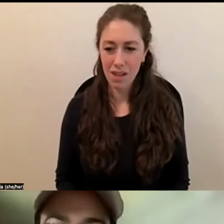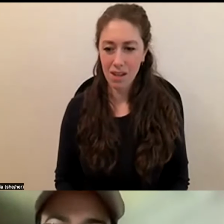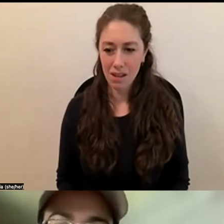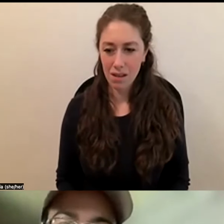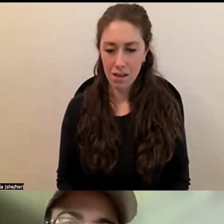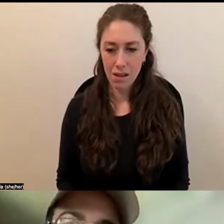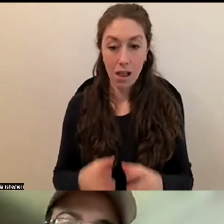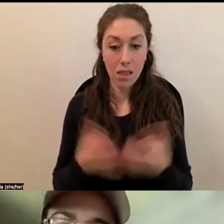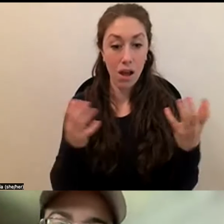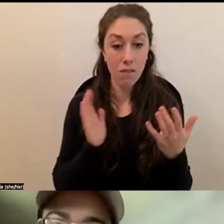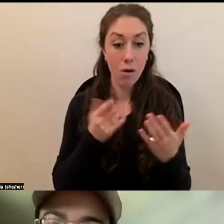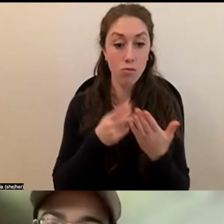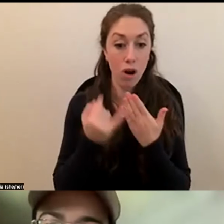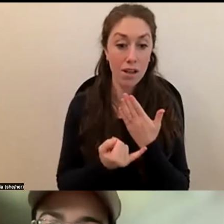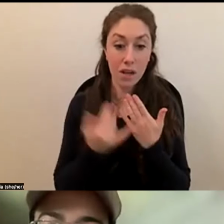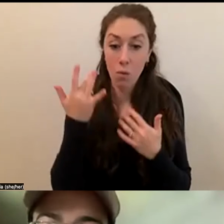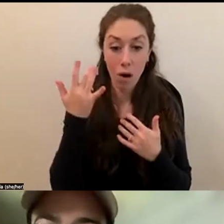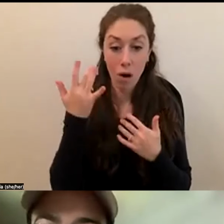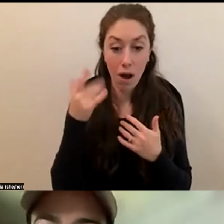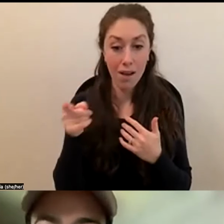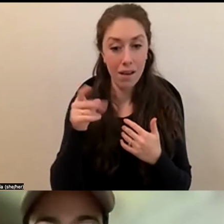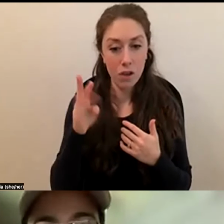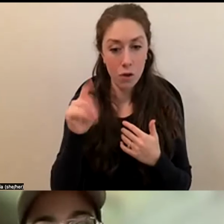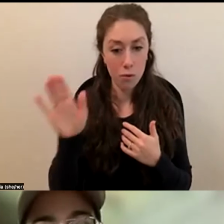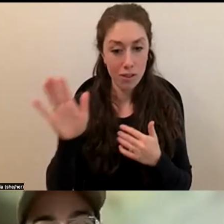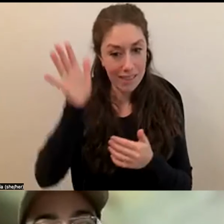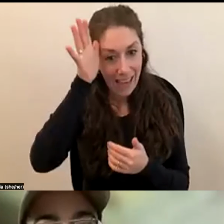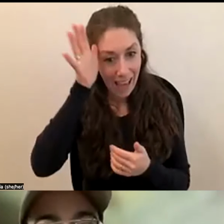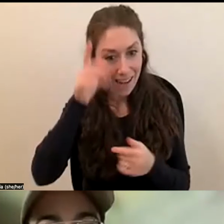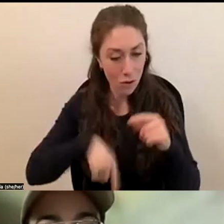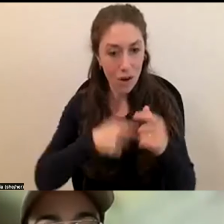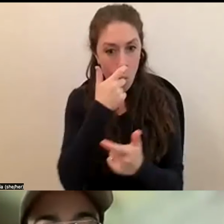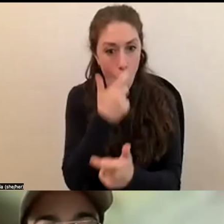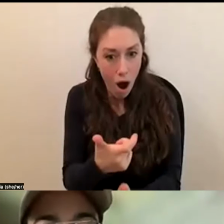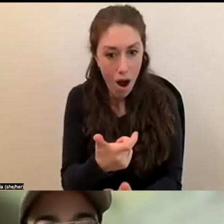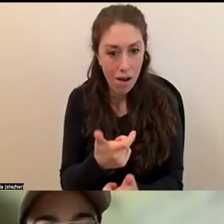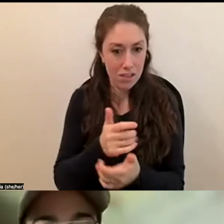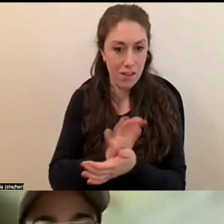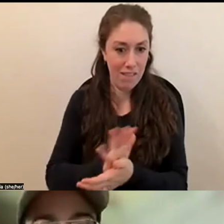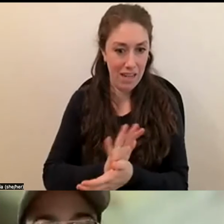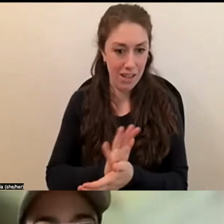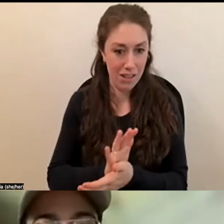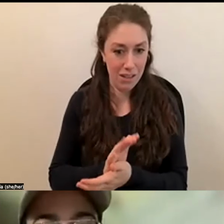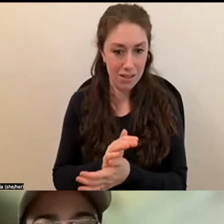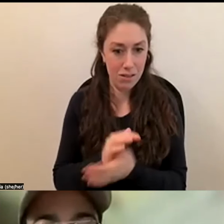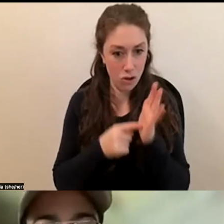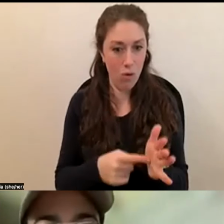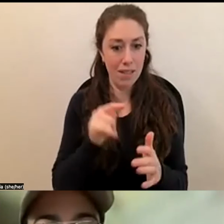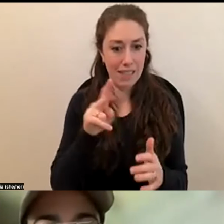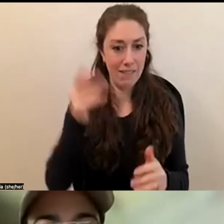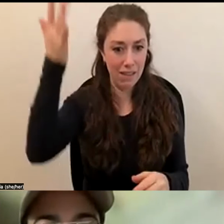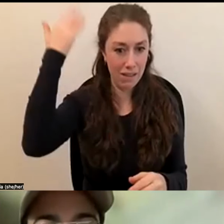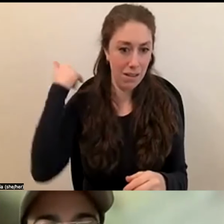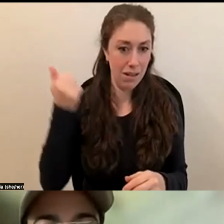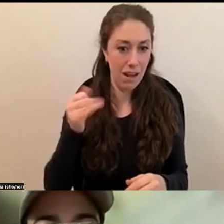from Hubert's dad not being able to watch footage of himself that had appeared on television in the 70s. He'd been